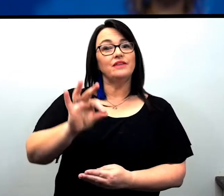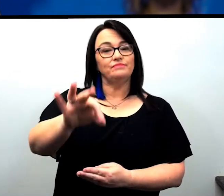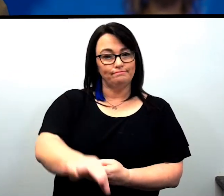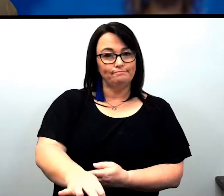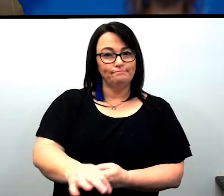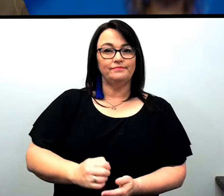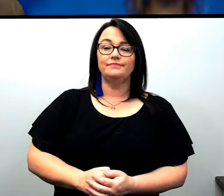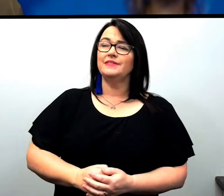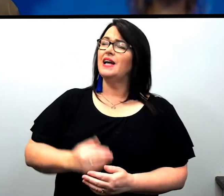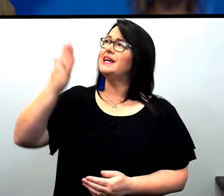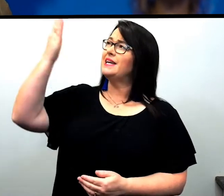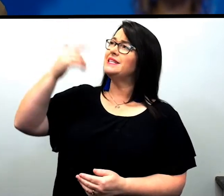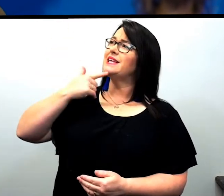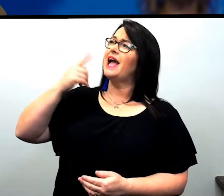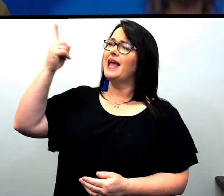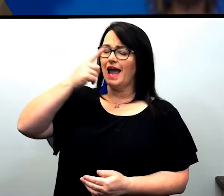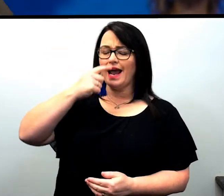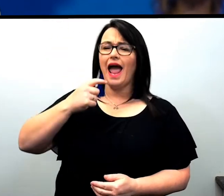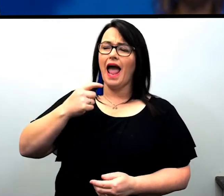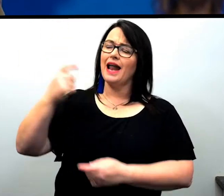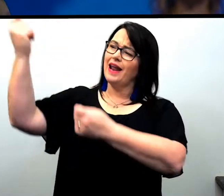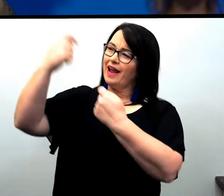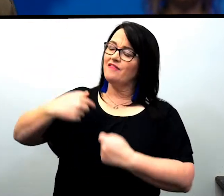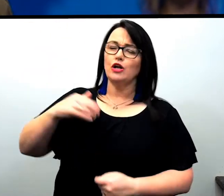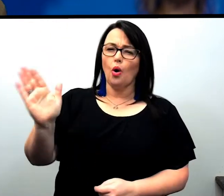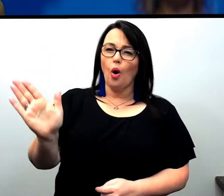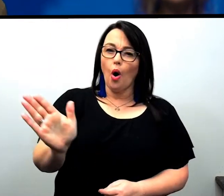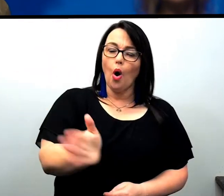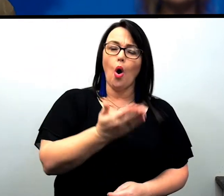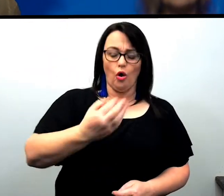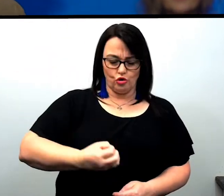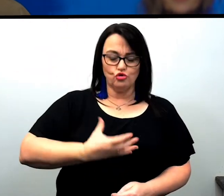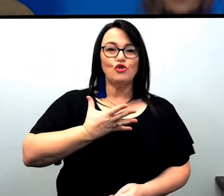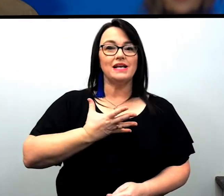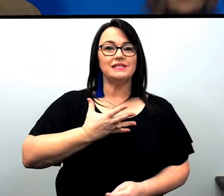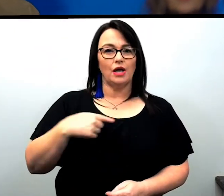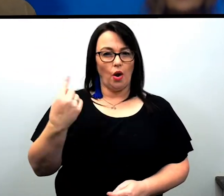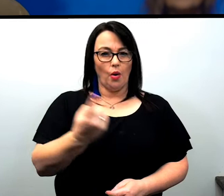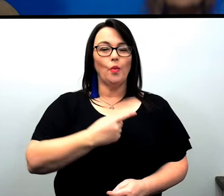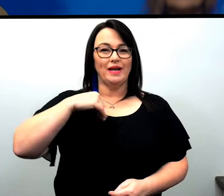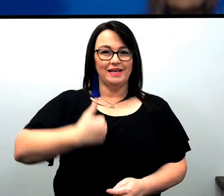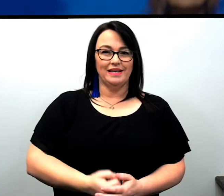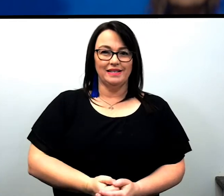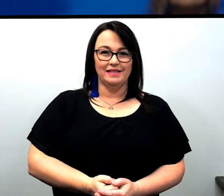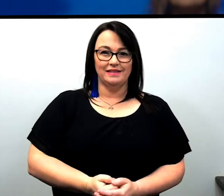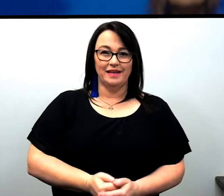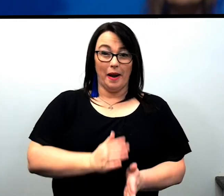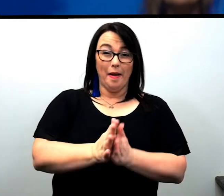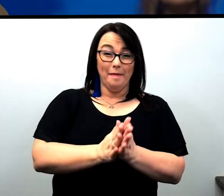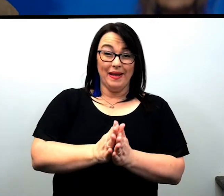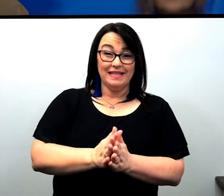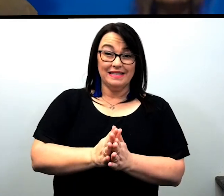that he's able to make all grace abound towards us. Another way of saying that is you and I are the target of